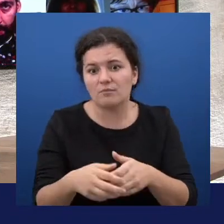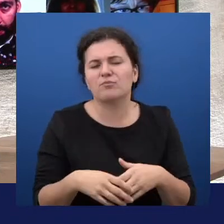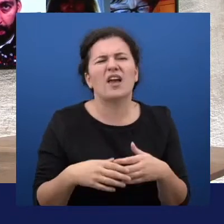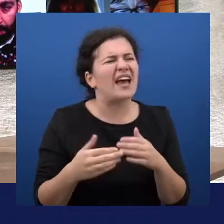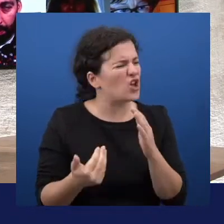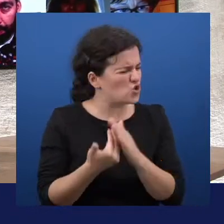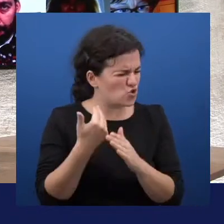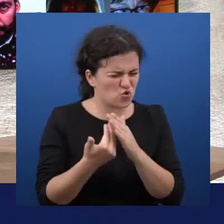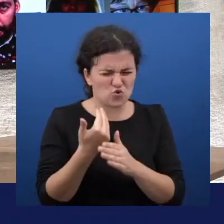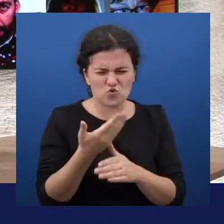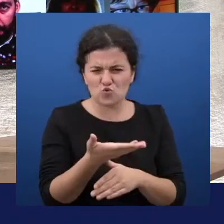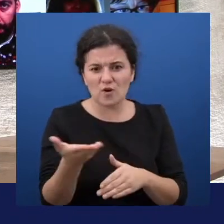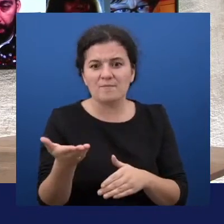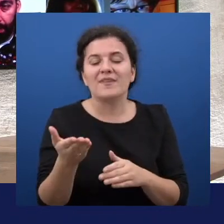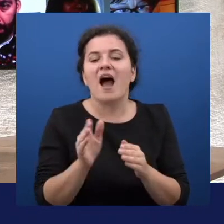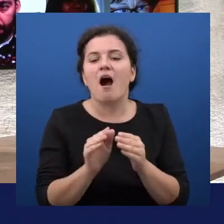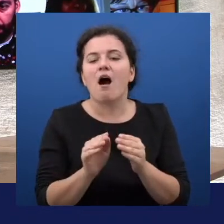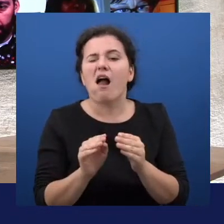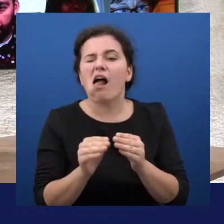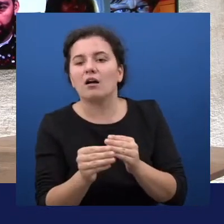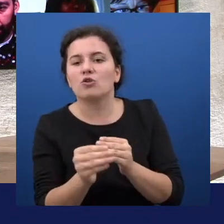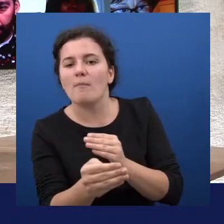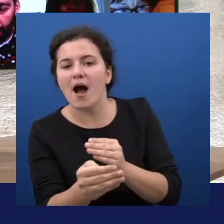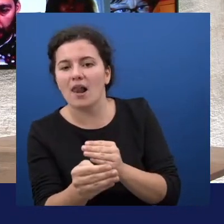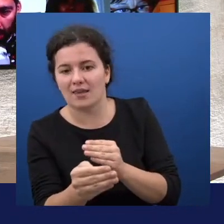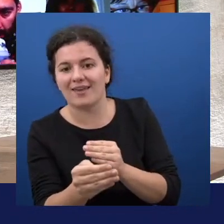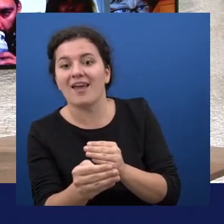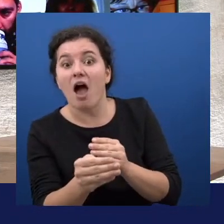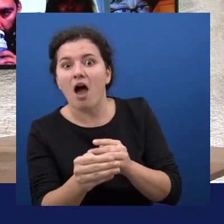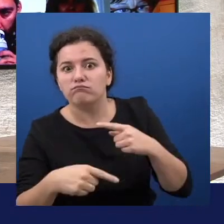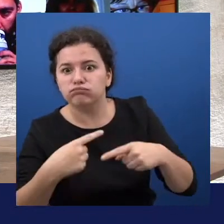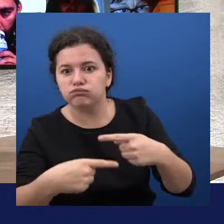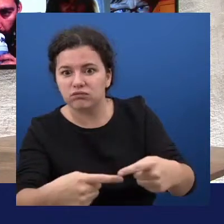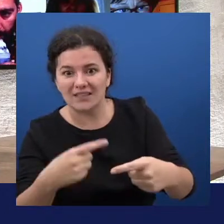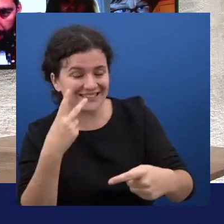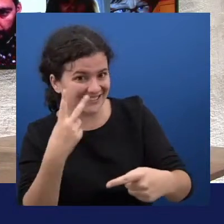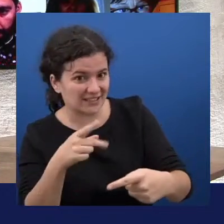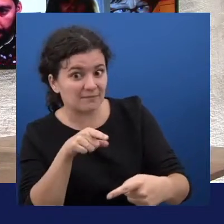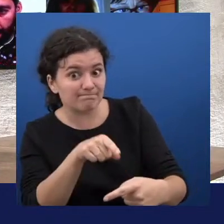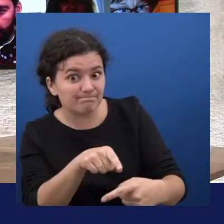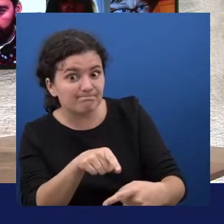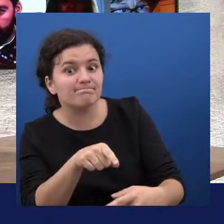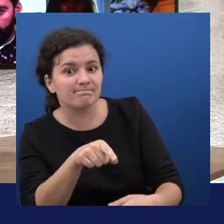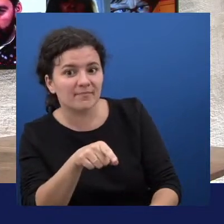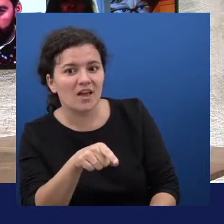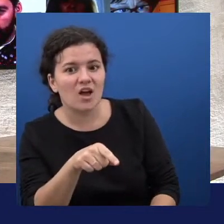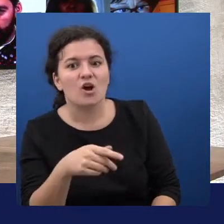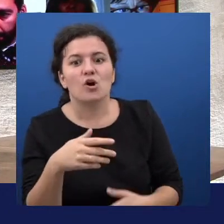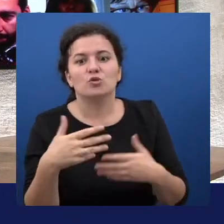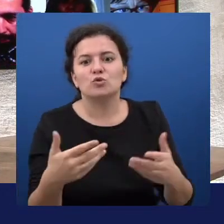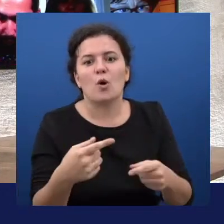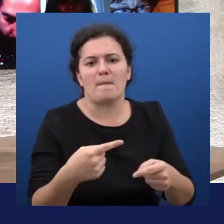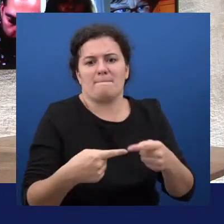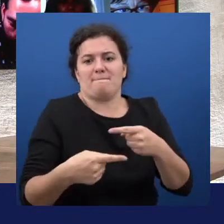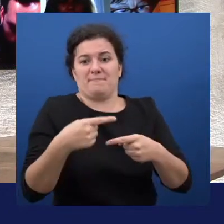the anomaly monitor. It is still on preview, but so before that,